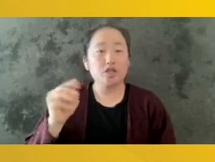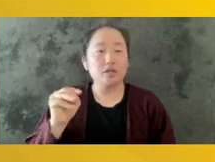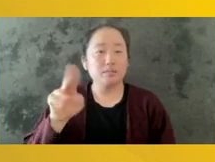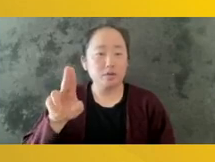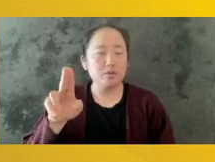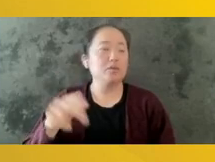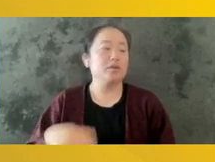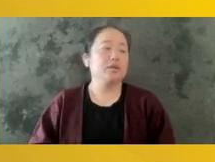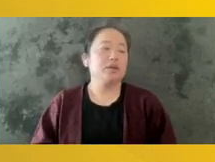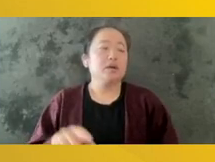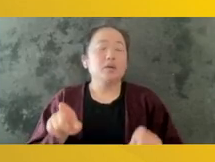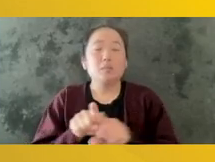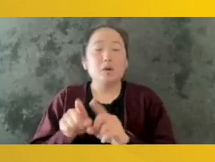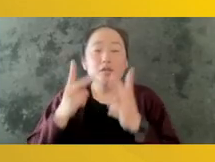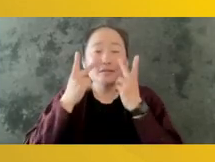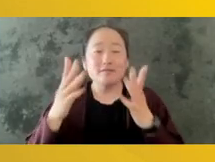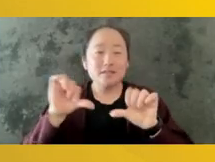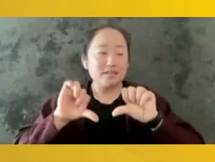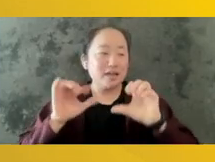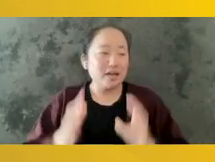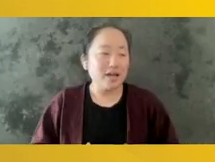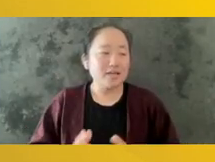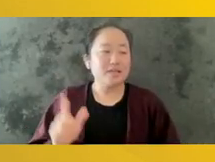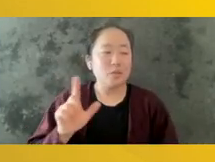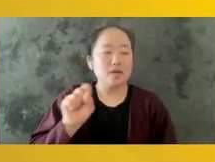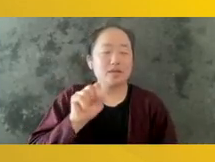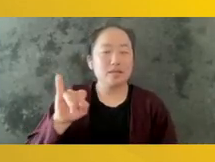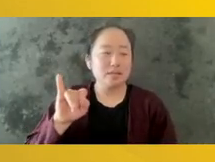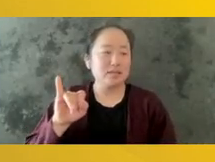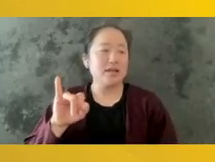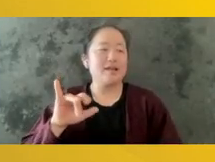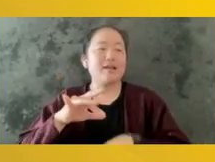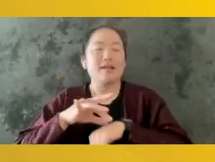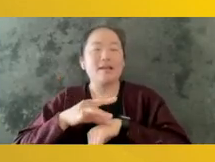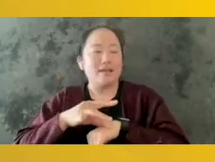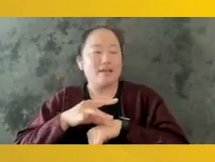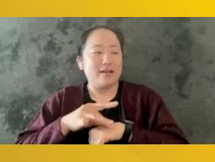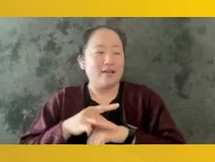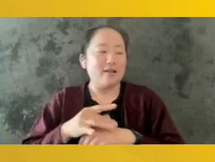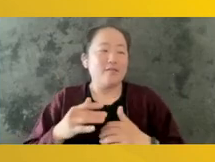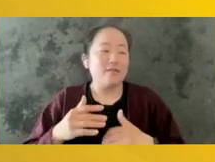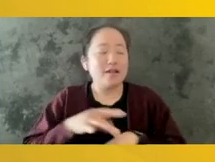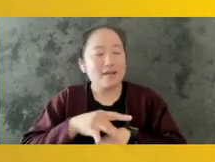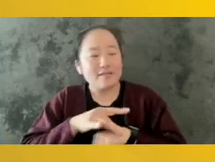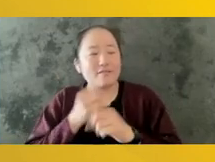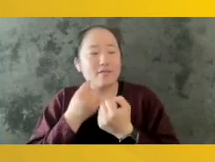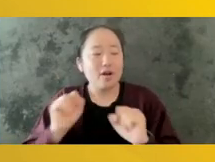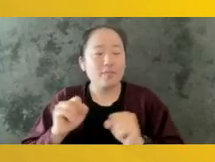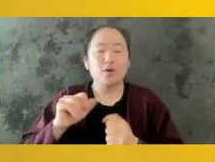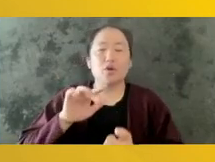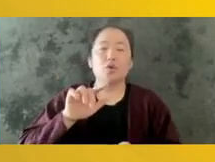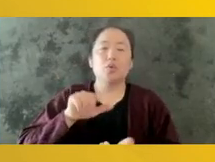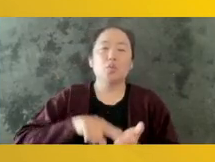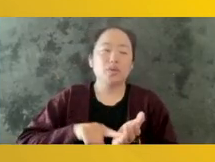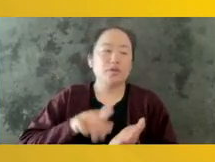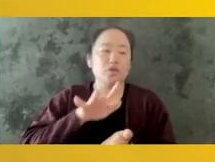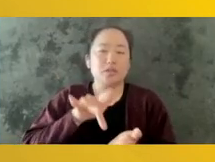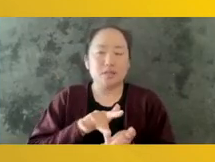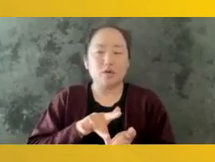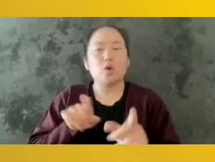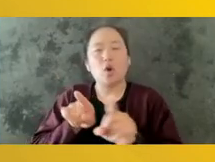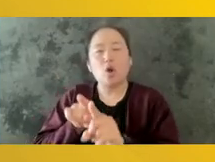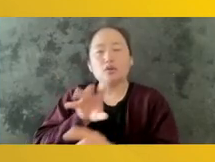Smithsonian Environmental Research Center in Dr. Matt Ogburn's lab called the Fisheries Conservation Lab. I've been involved